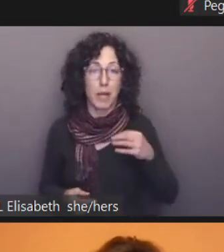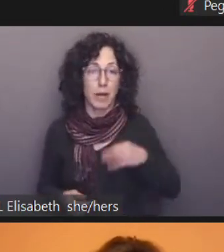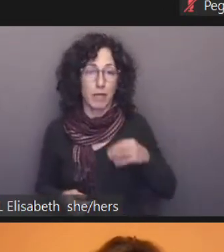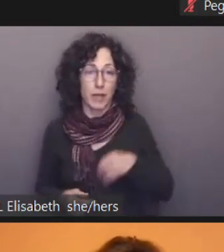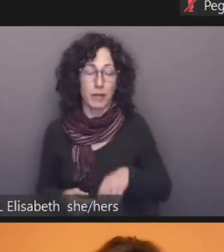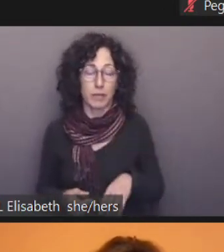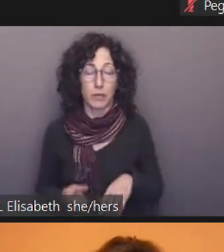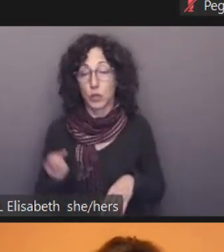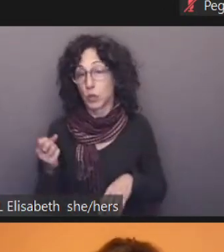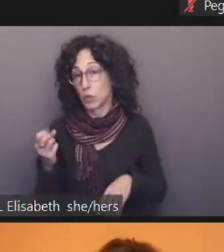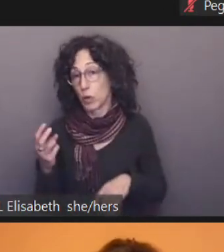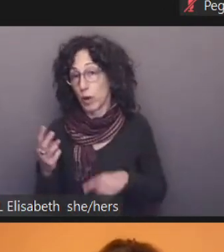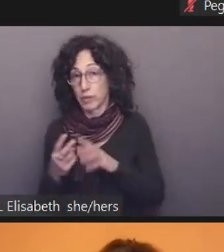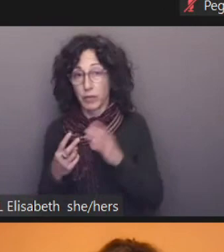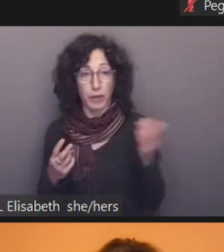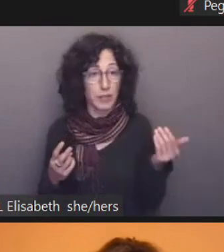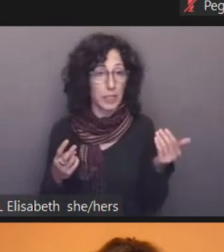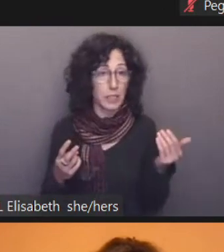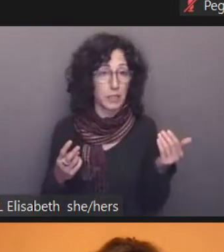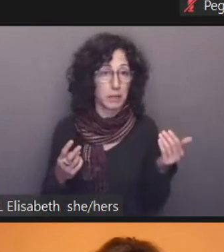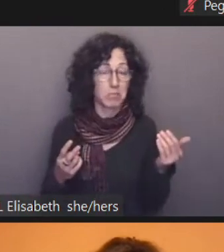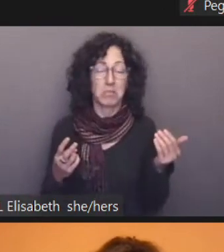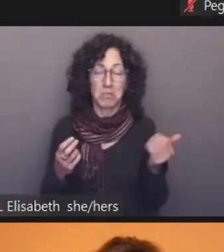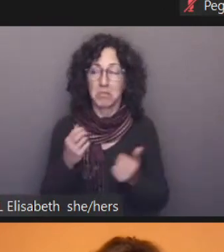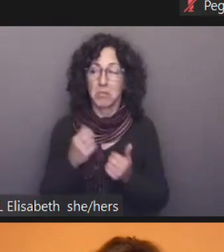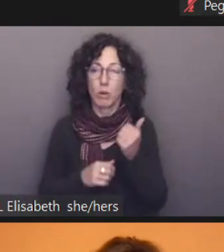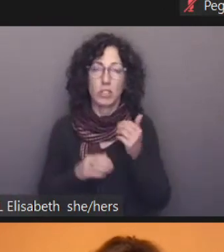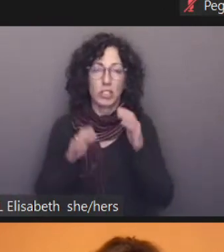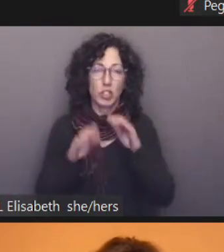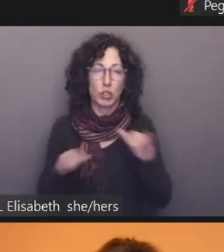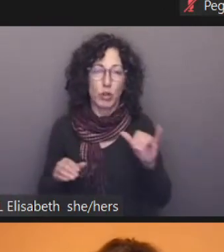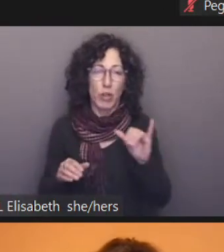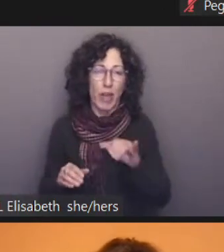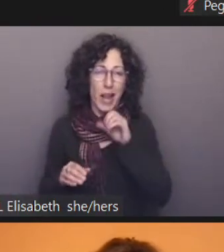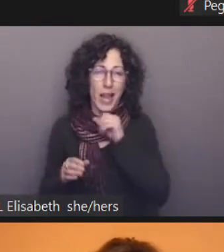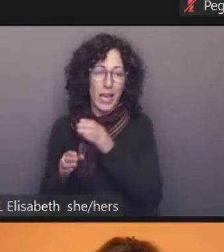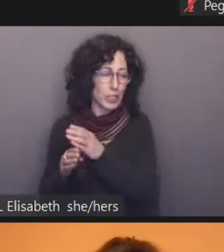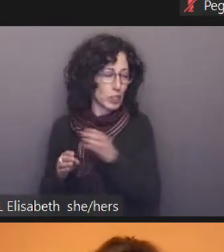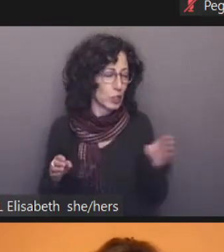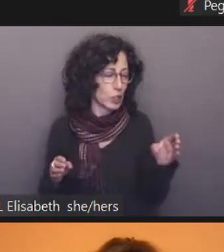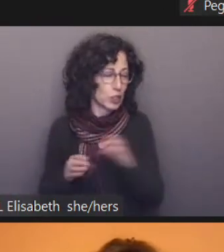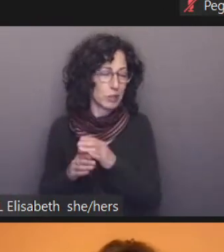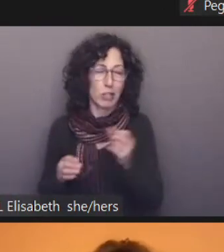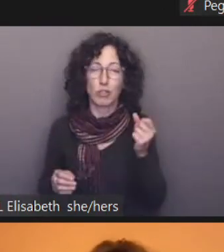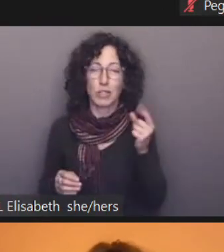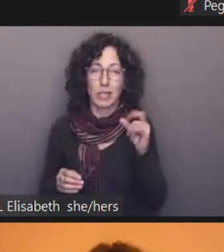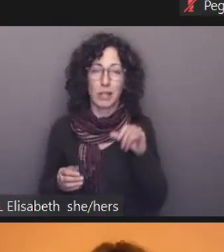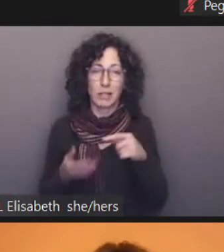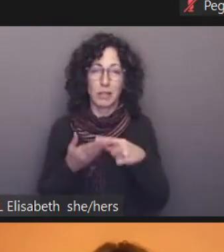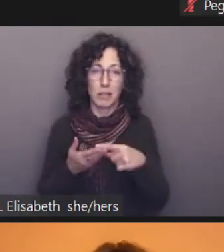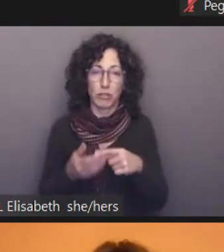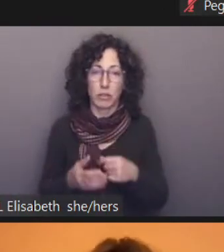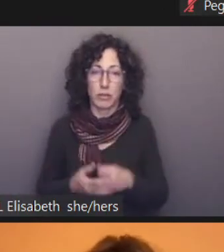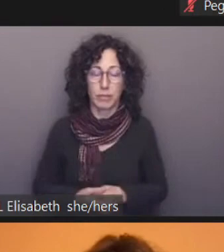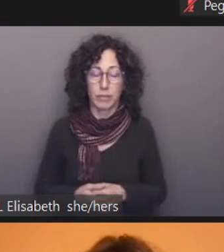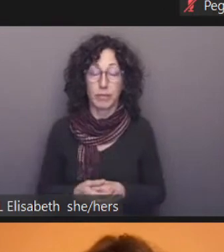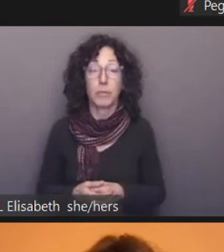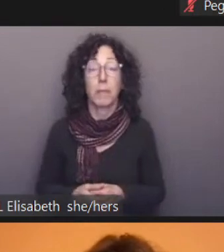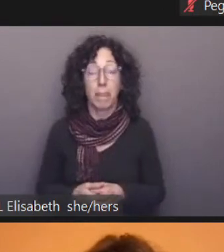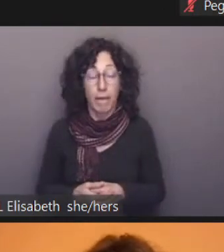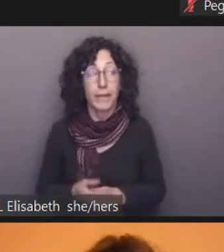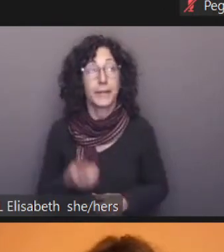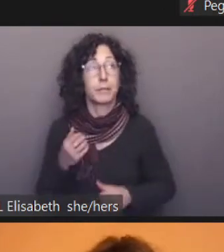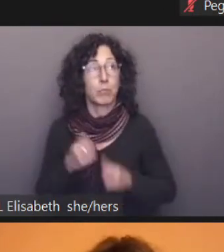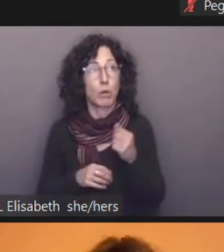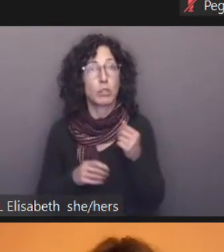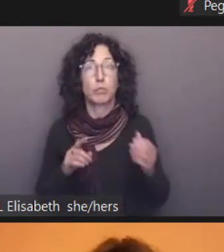many of them can sort of understand that discussion. And oftentimes what I think is most persuasive